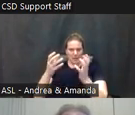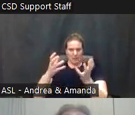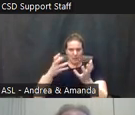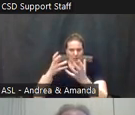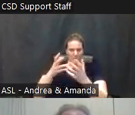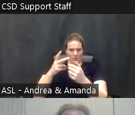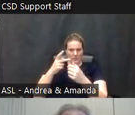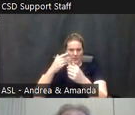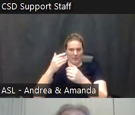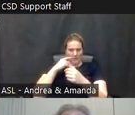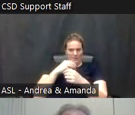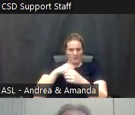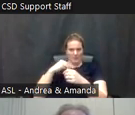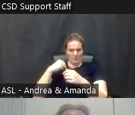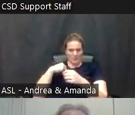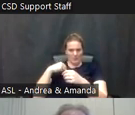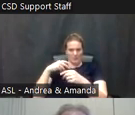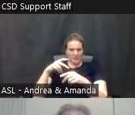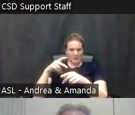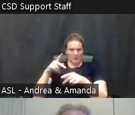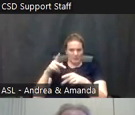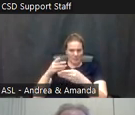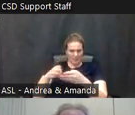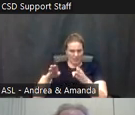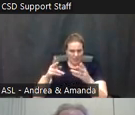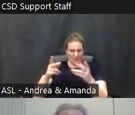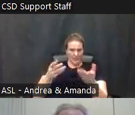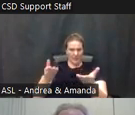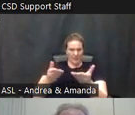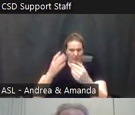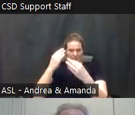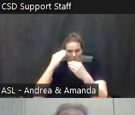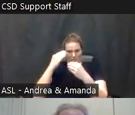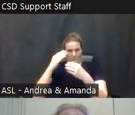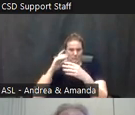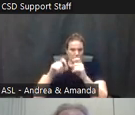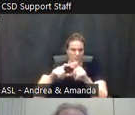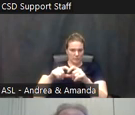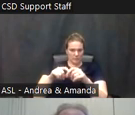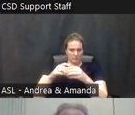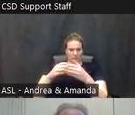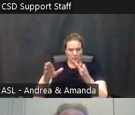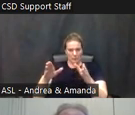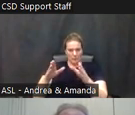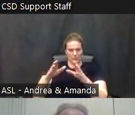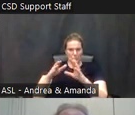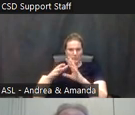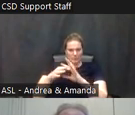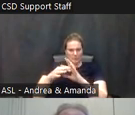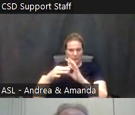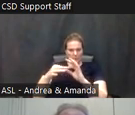thank you for the members of the public for being here and contributing questions and thoughts. You can give relevant public comment in